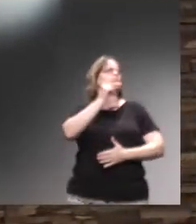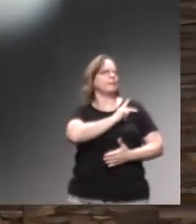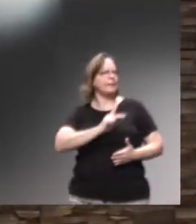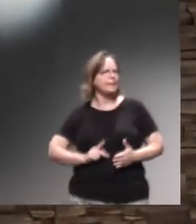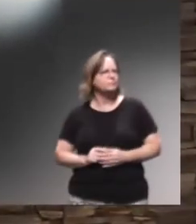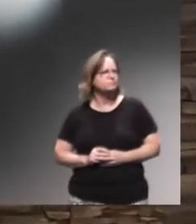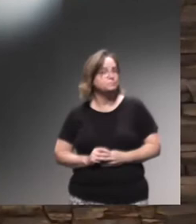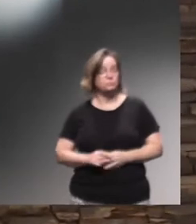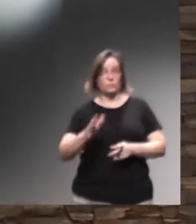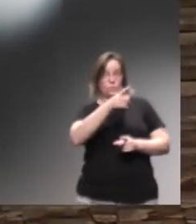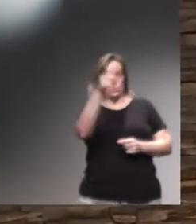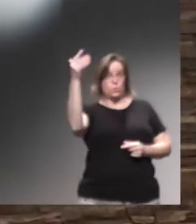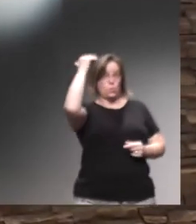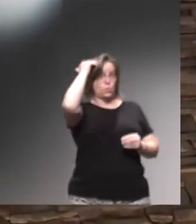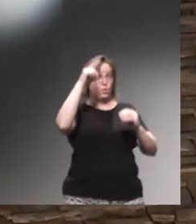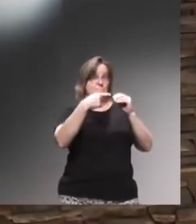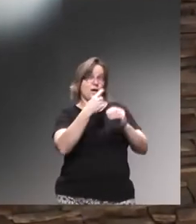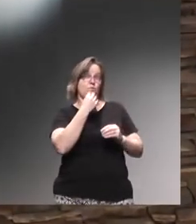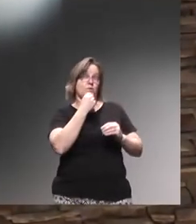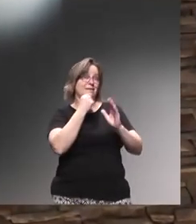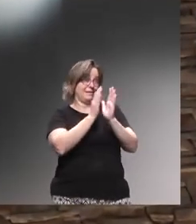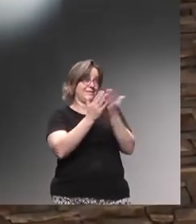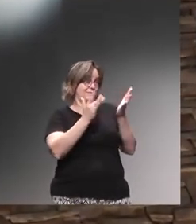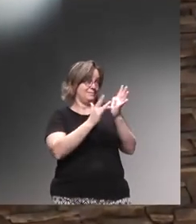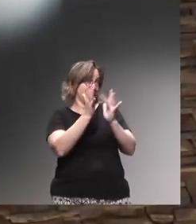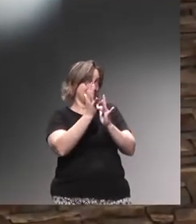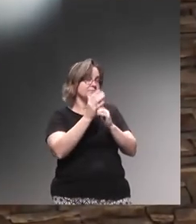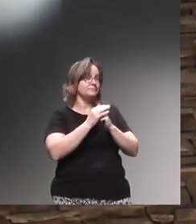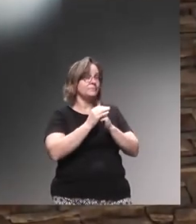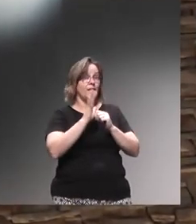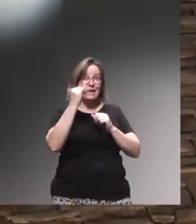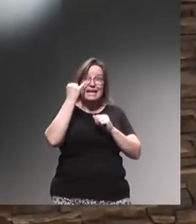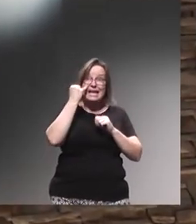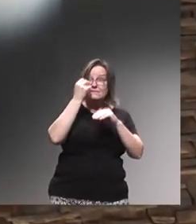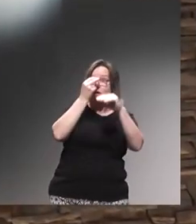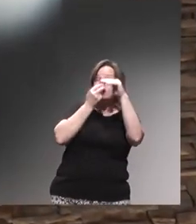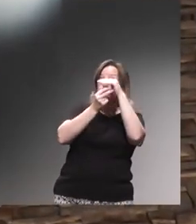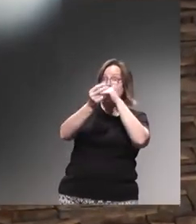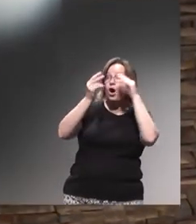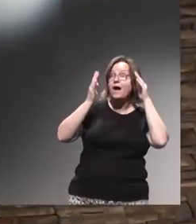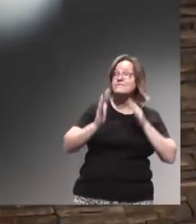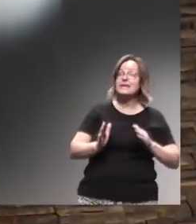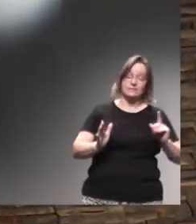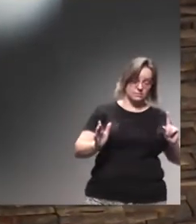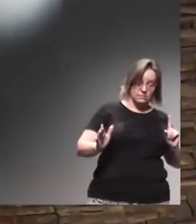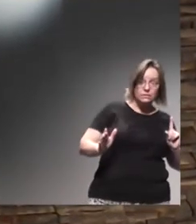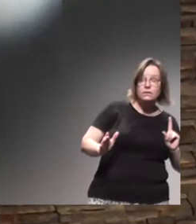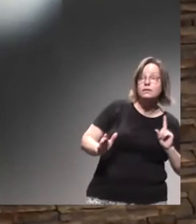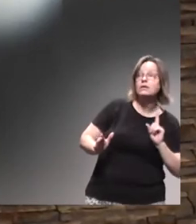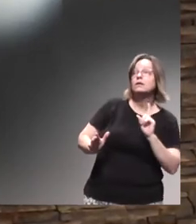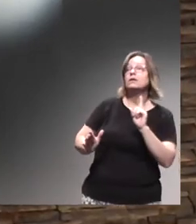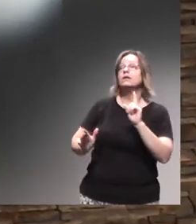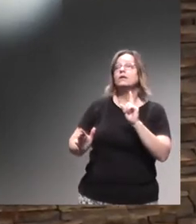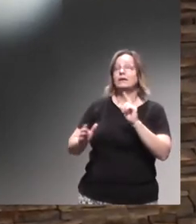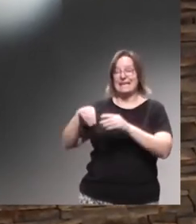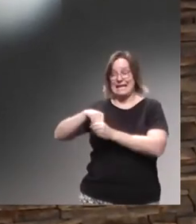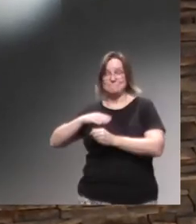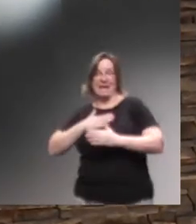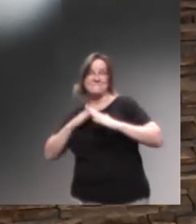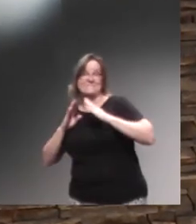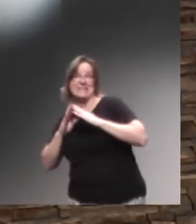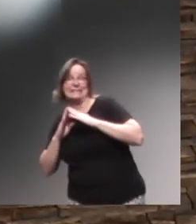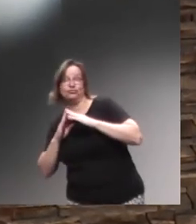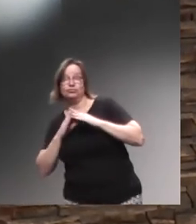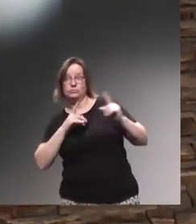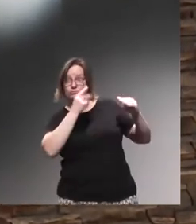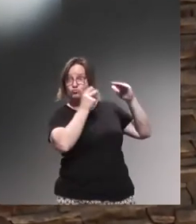when a prophet shows up outside your village, you had reason to be a little bit afraid of what they were coming to tell